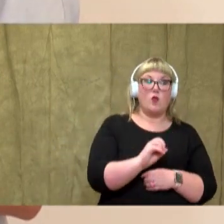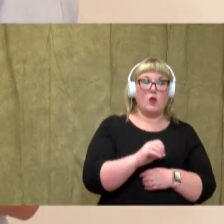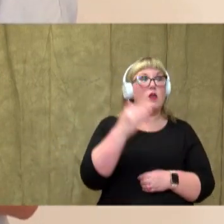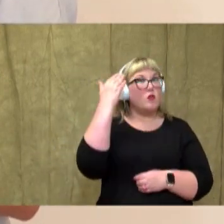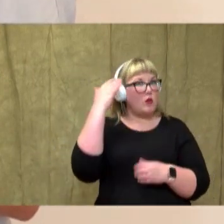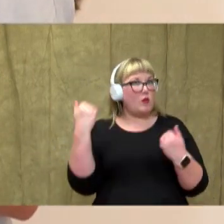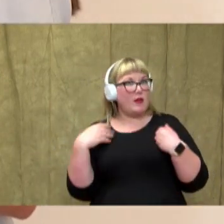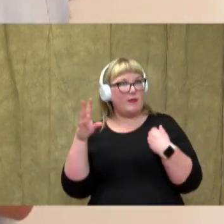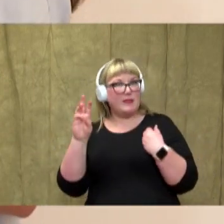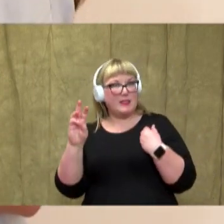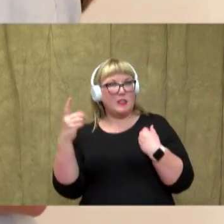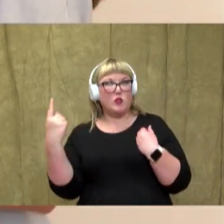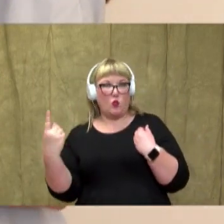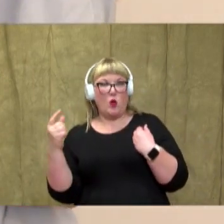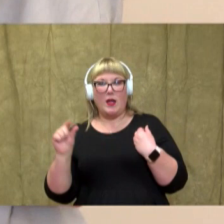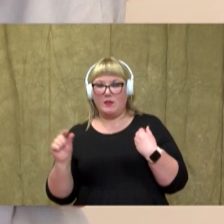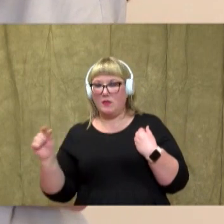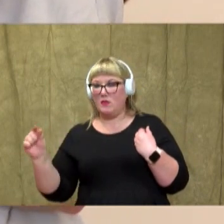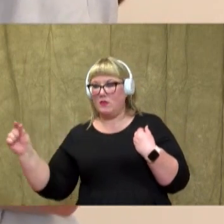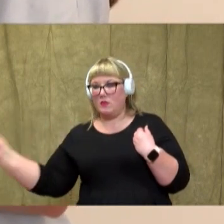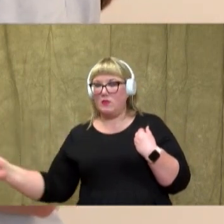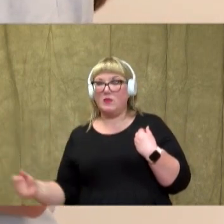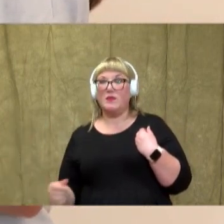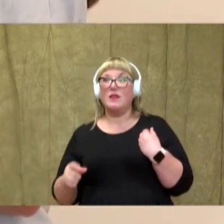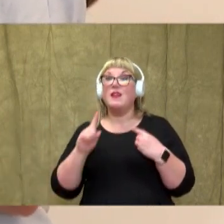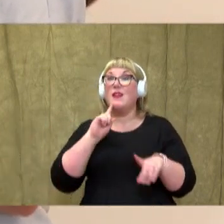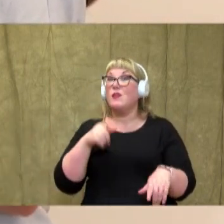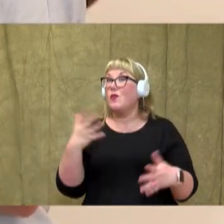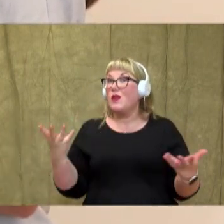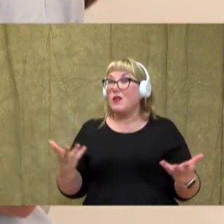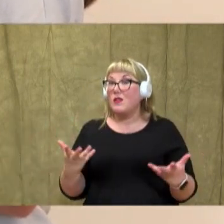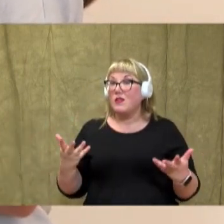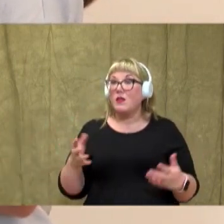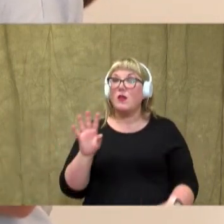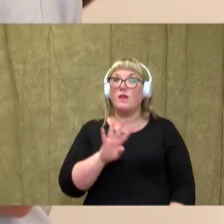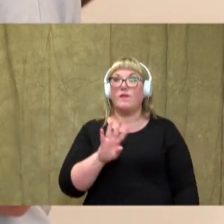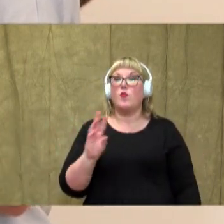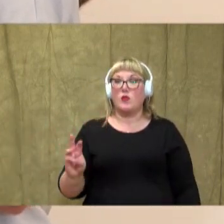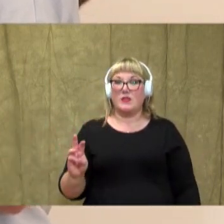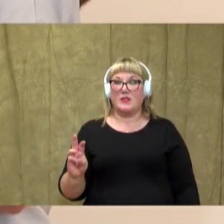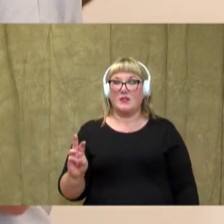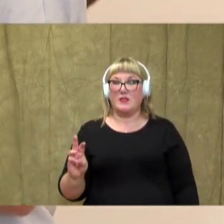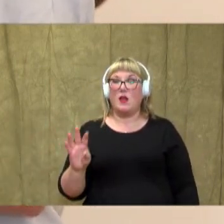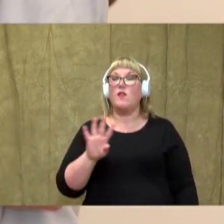6 ones, so our answer is 46.